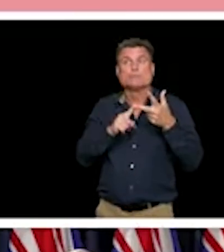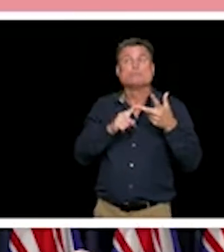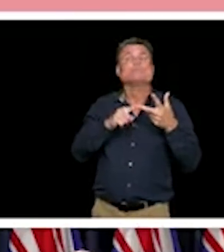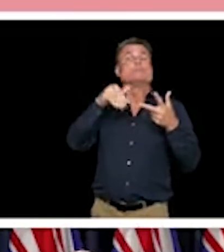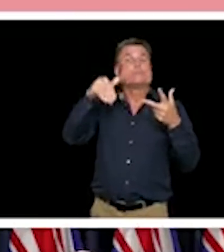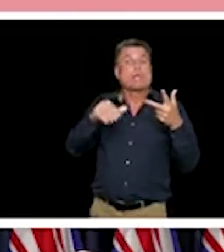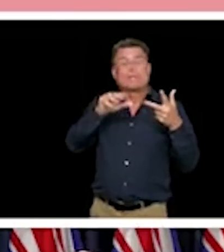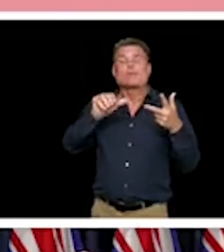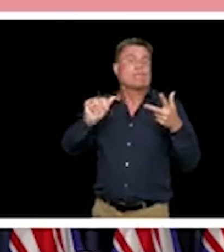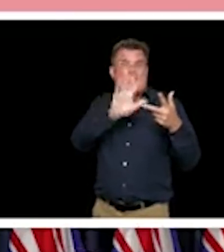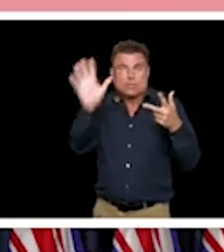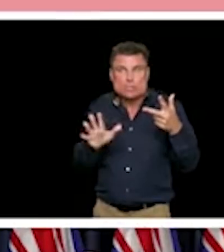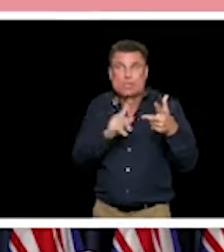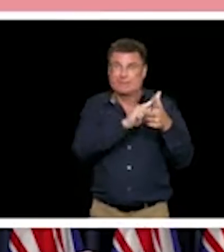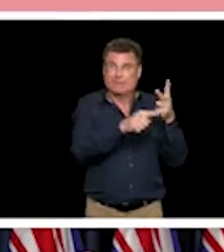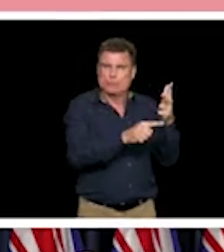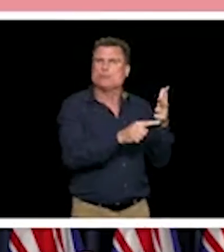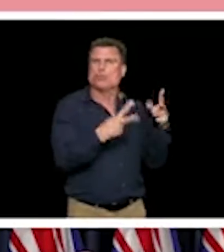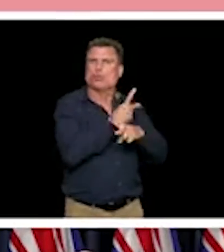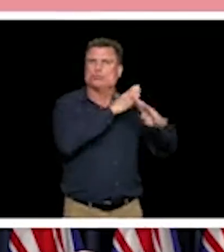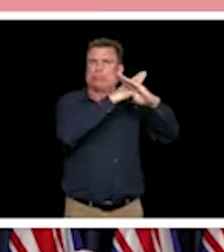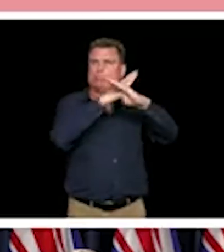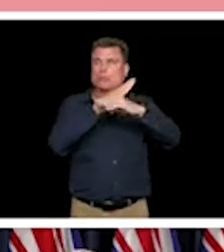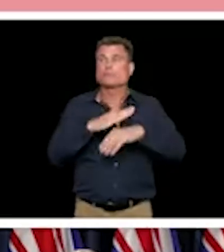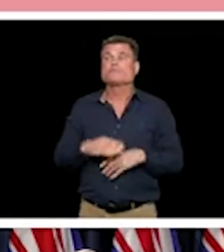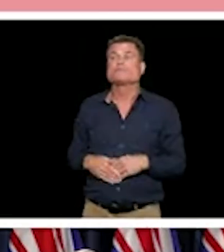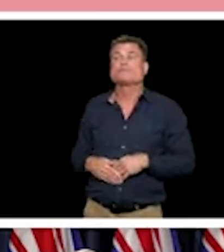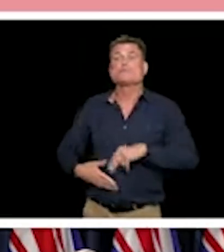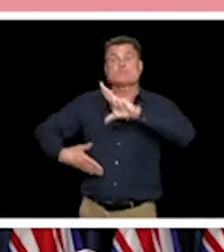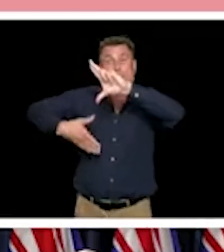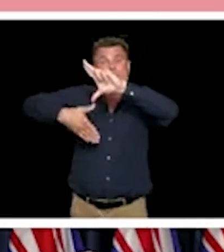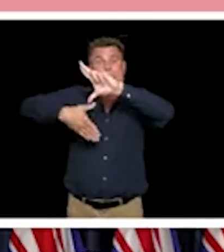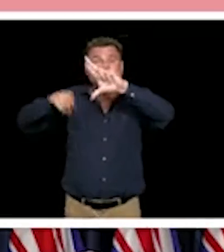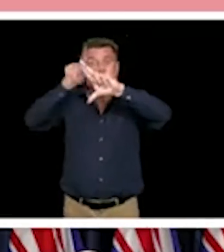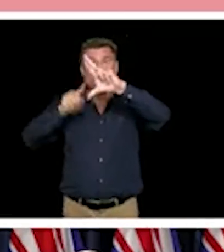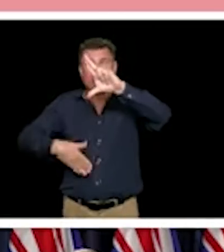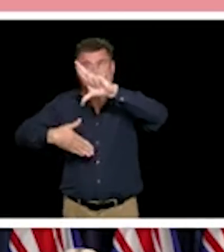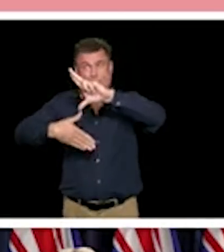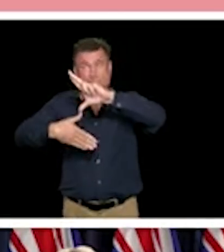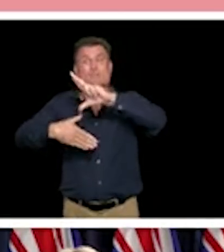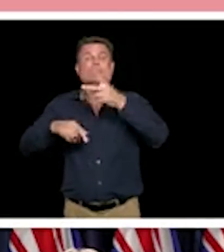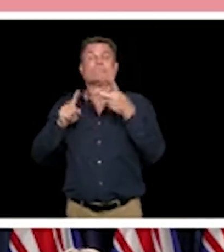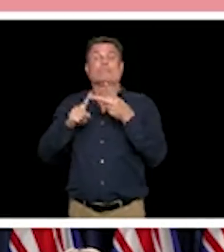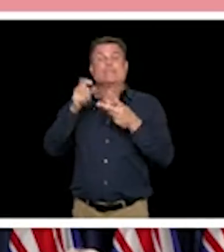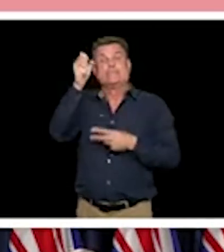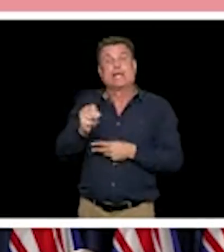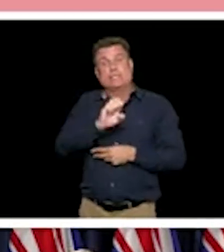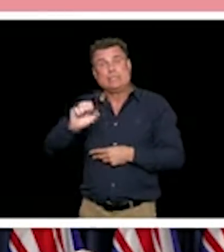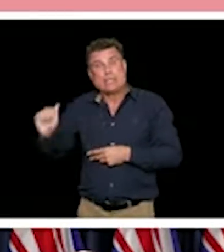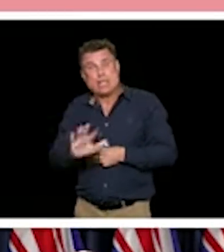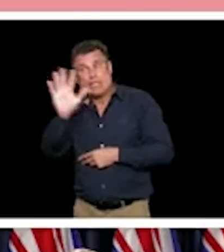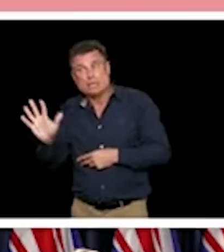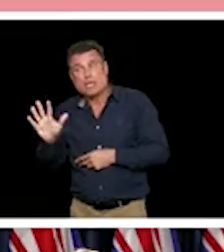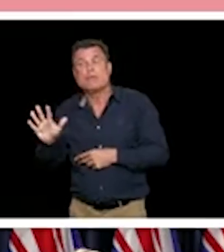and ethnic backgrounds, including the fact that Latin American, Southeast Asian, and Black respondents were more likely to report an increased